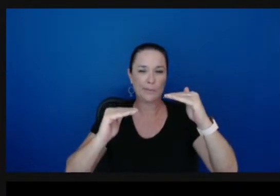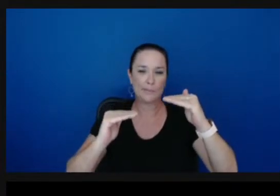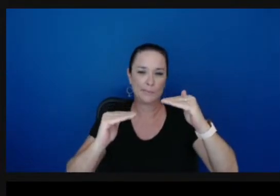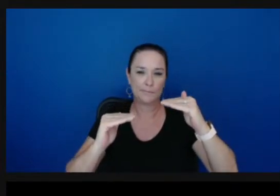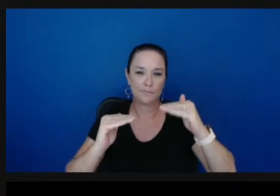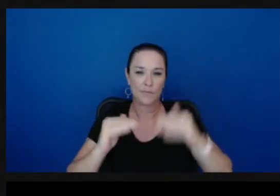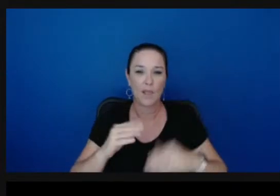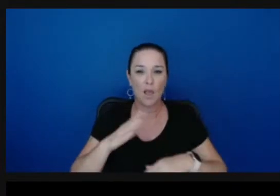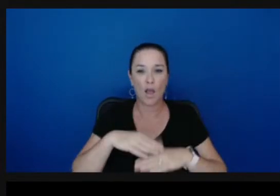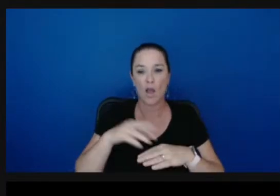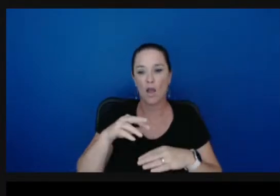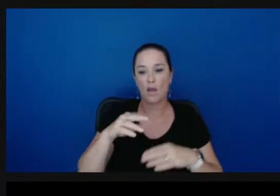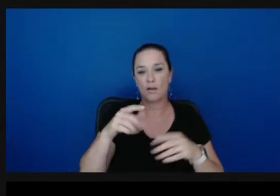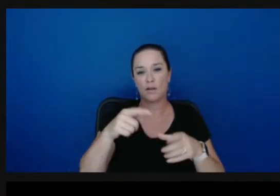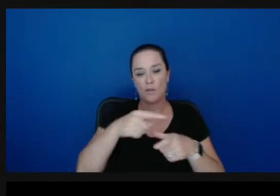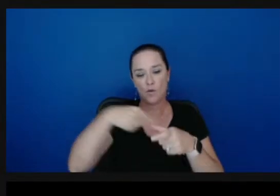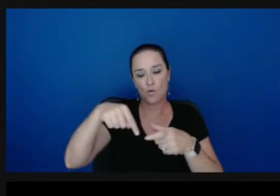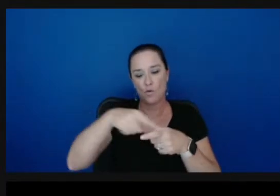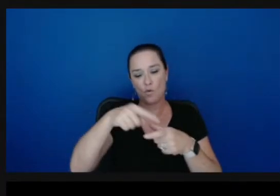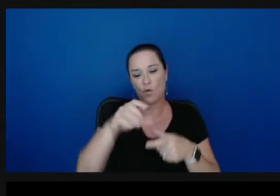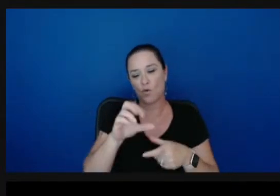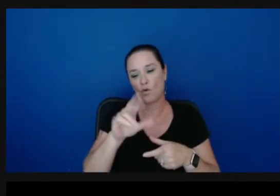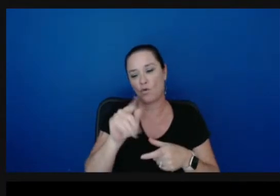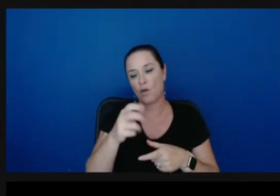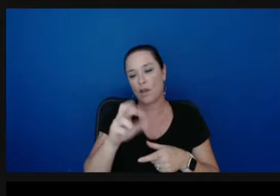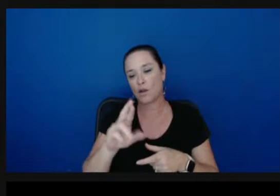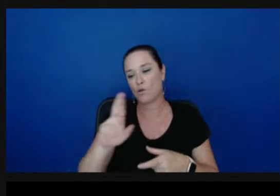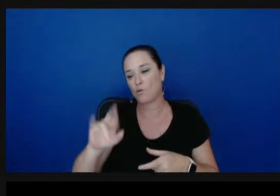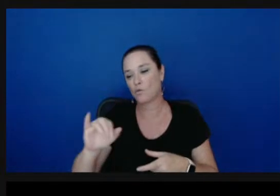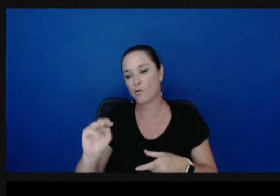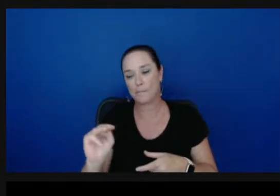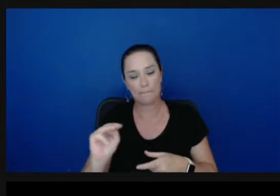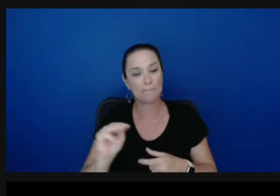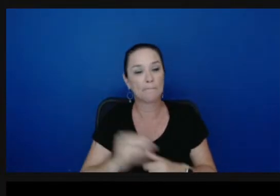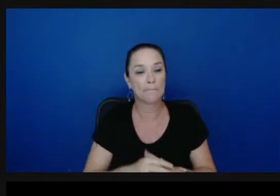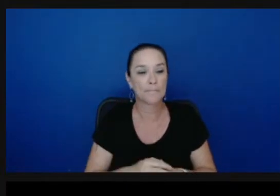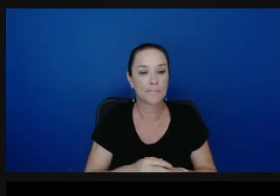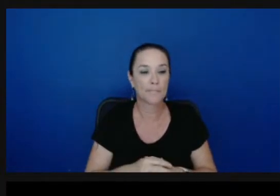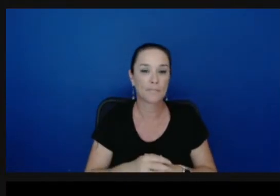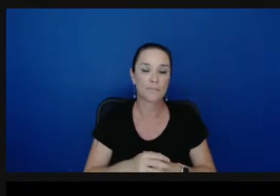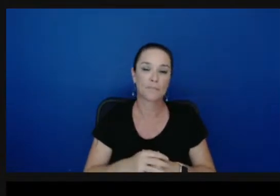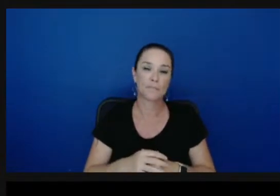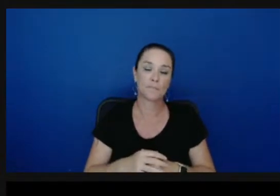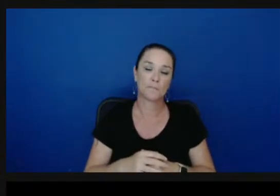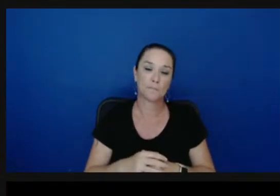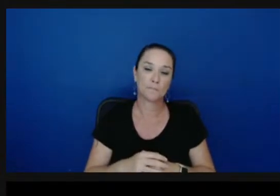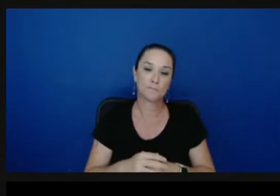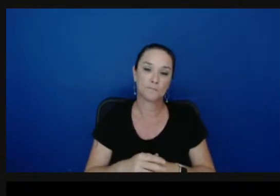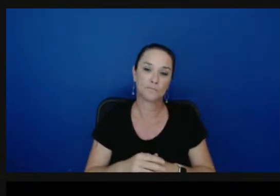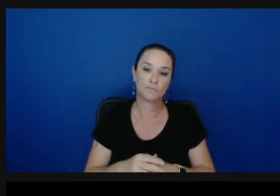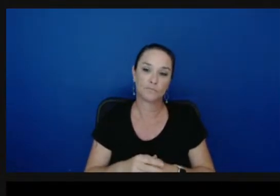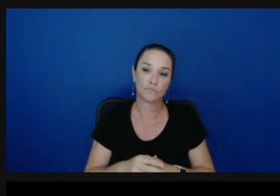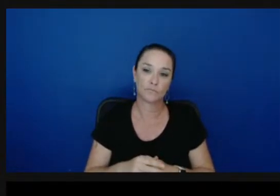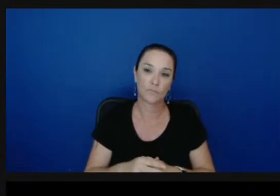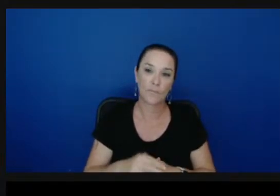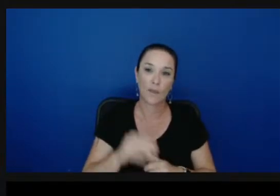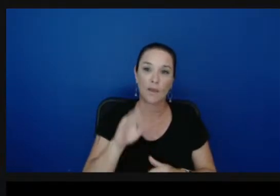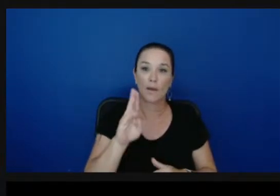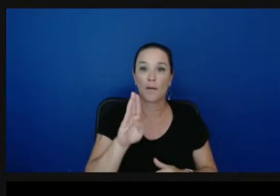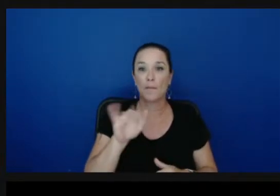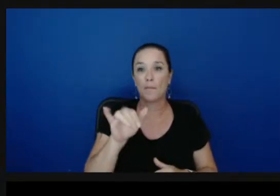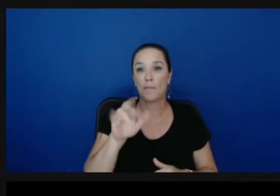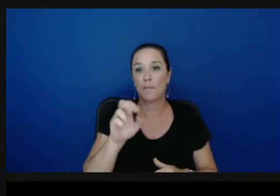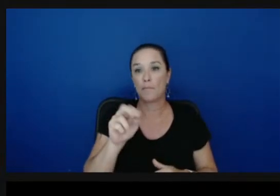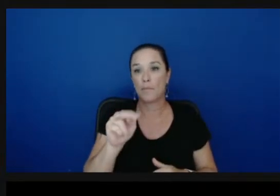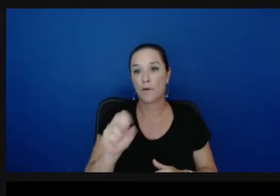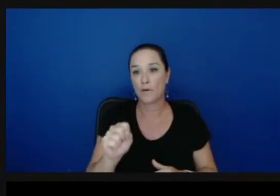of the crater. Like, we're not talking about even anything that fell in, just a sagging part on the edges. Byron's Ledge, you can see, is